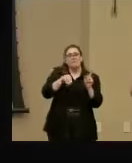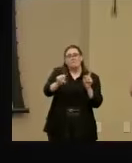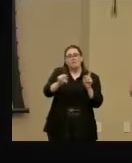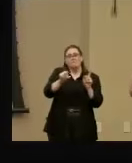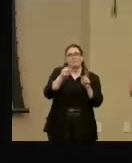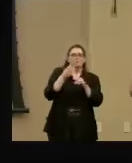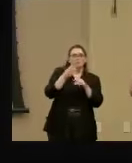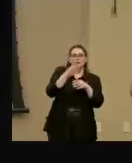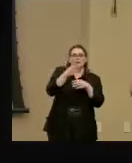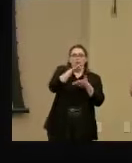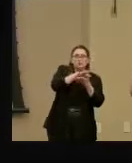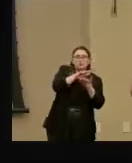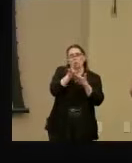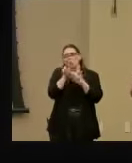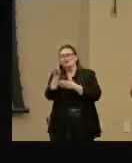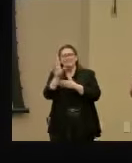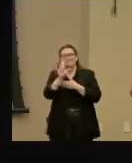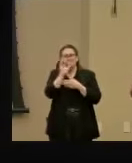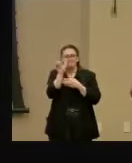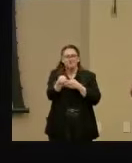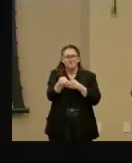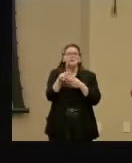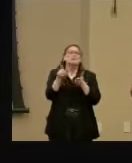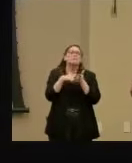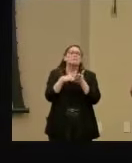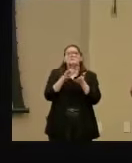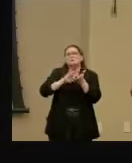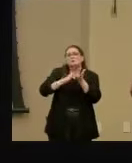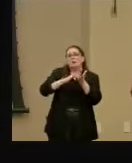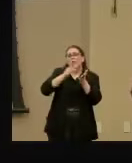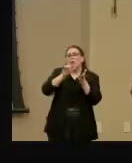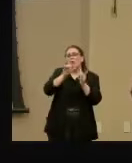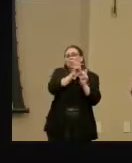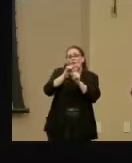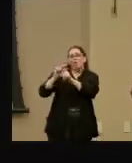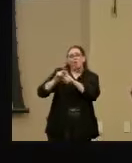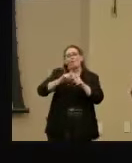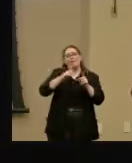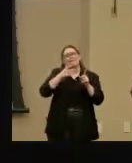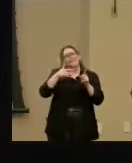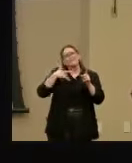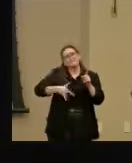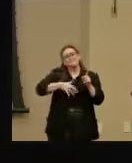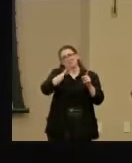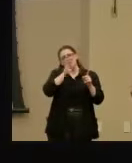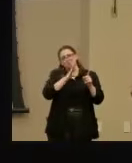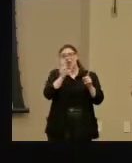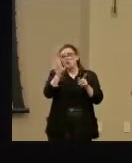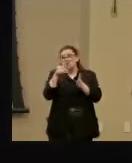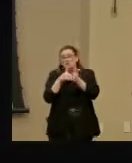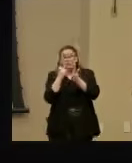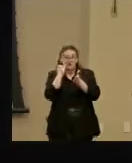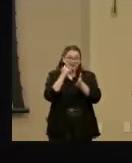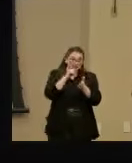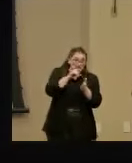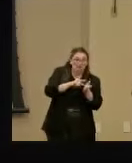an institution or a school. This is free. There is some medical lingo in it, but some of it is pretty straightforward, and you can always bring this up to your doctor if you